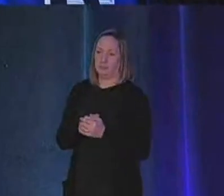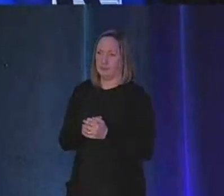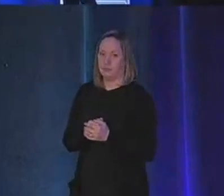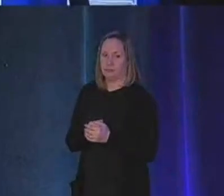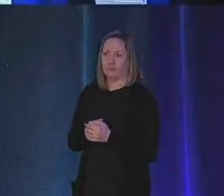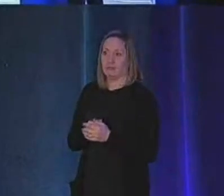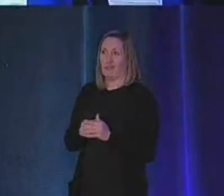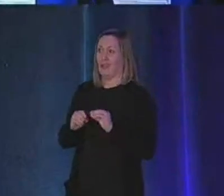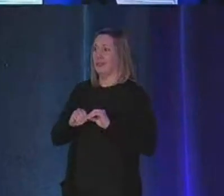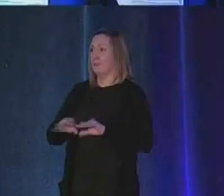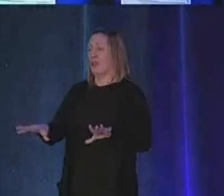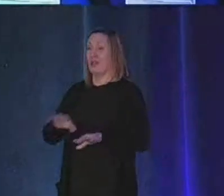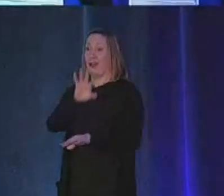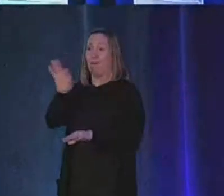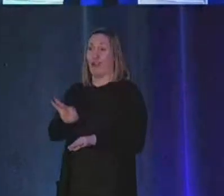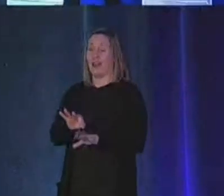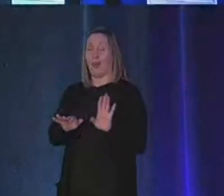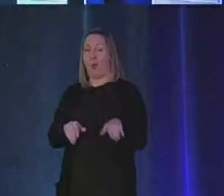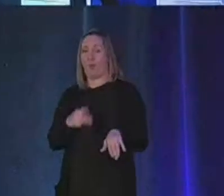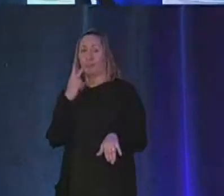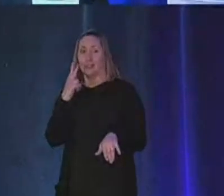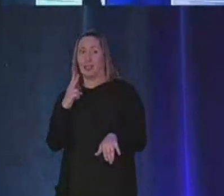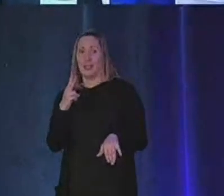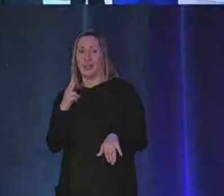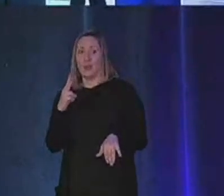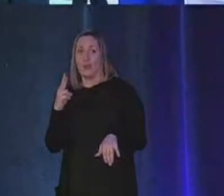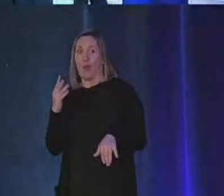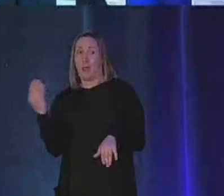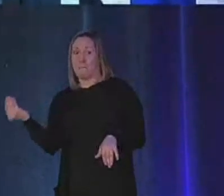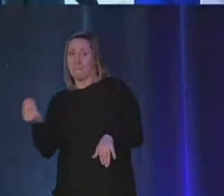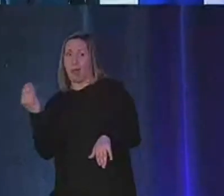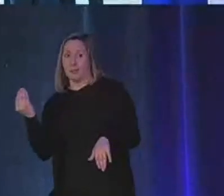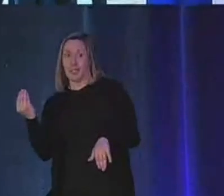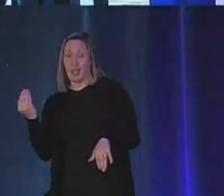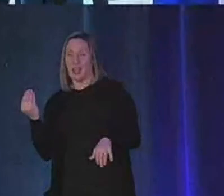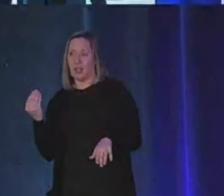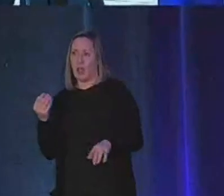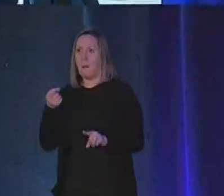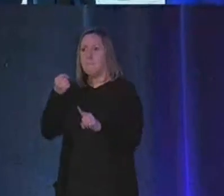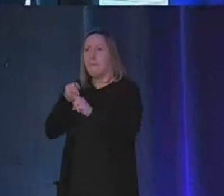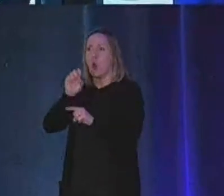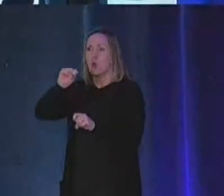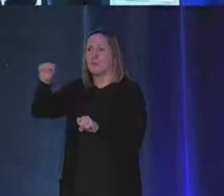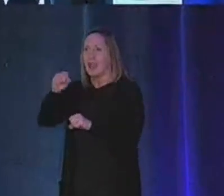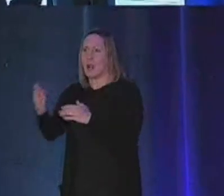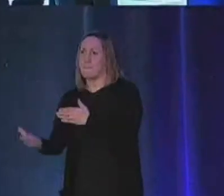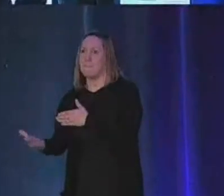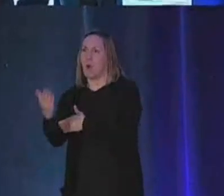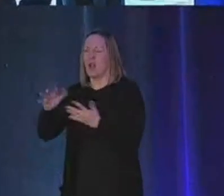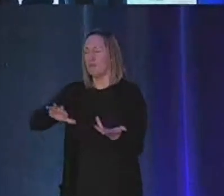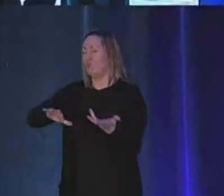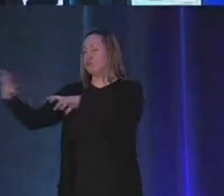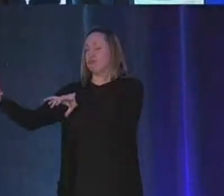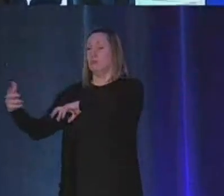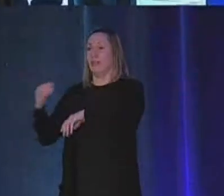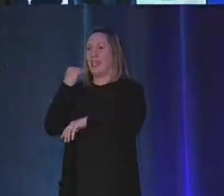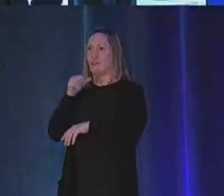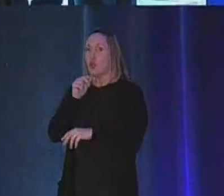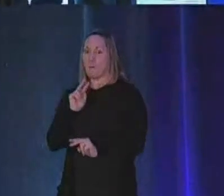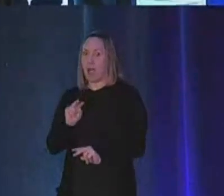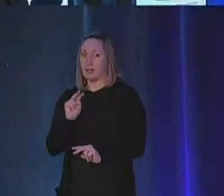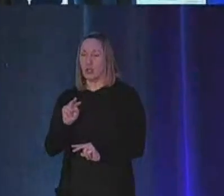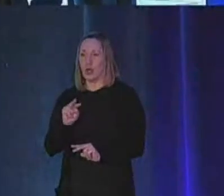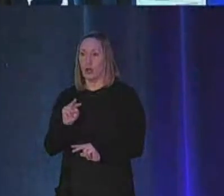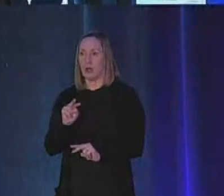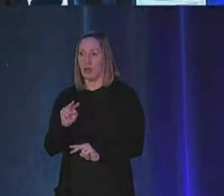Deploying on a Friday, yo, I'll see you on Monday. Chaos. Saturday morning, if you don't monitor, you're going to find out the bad news